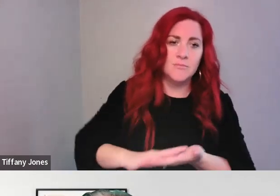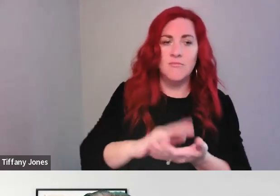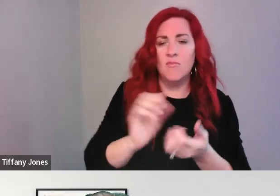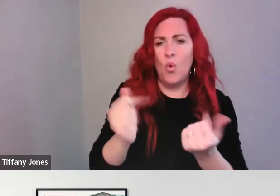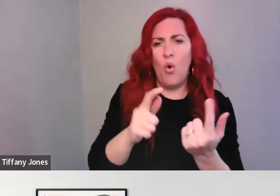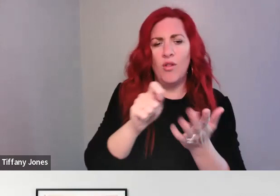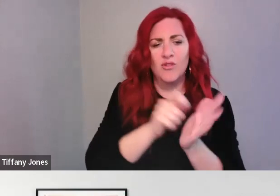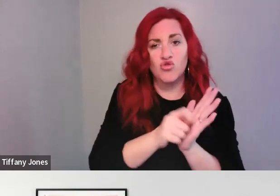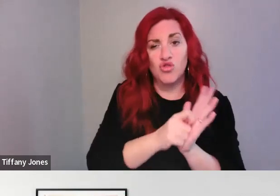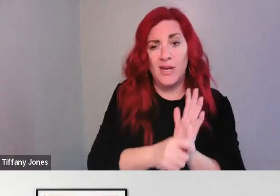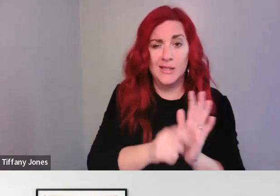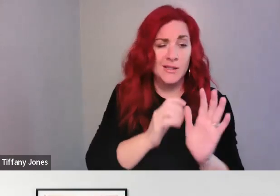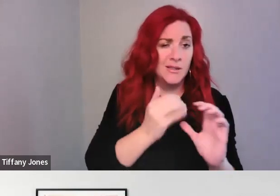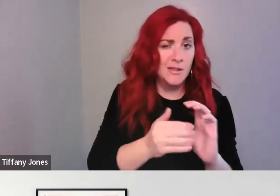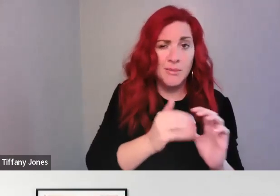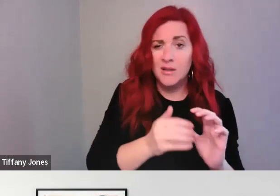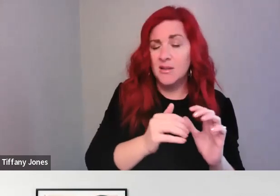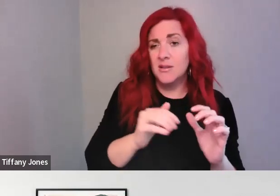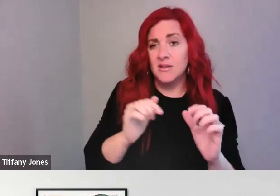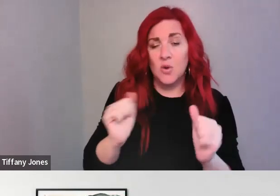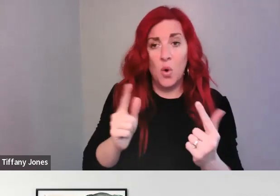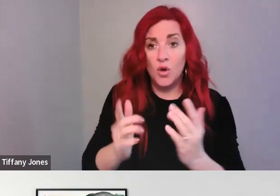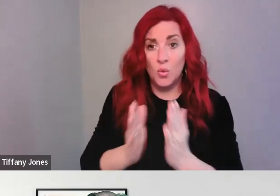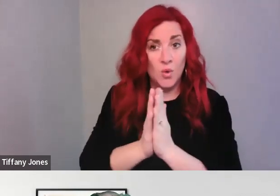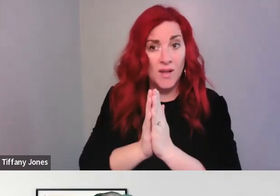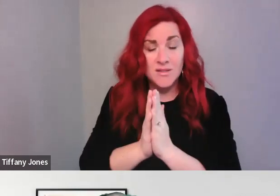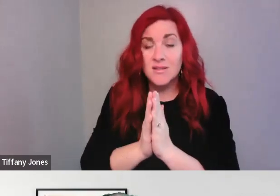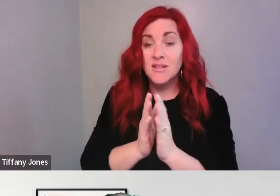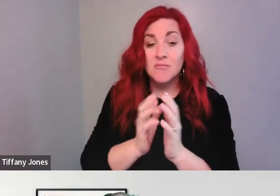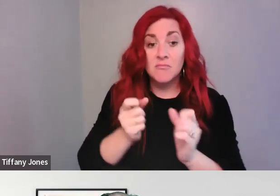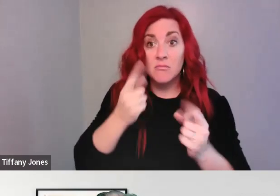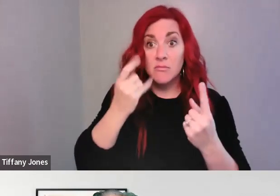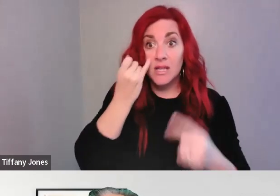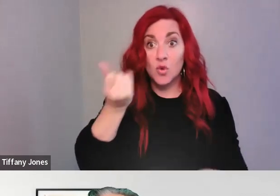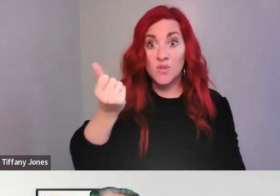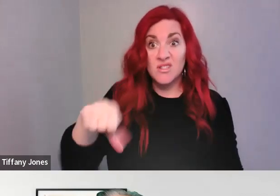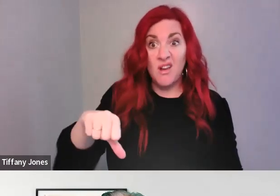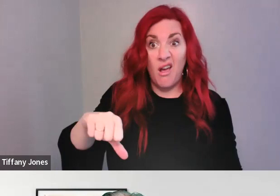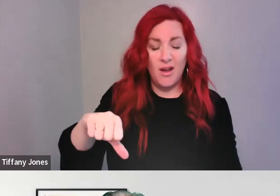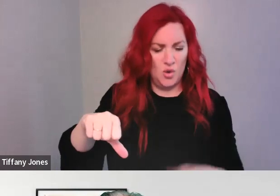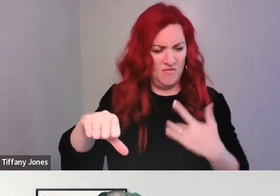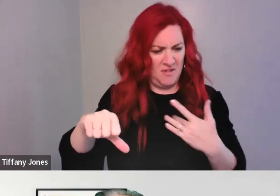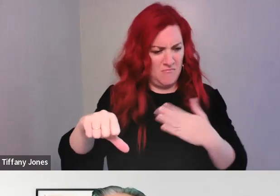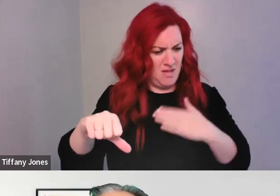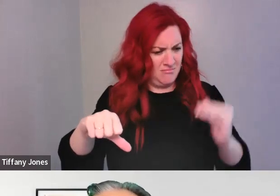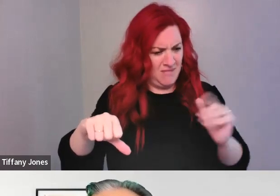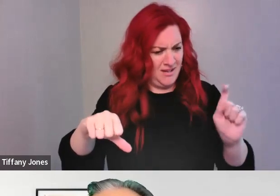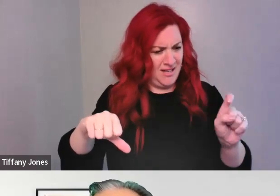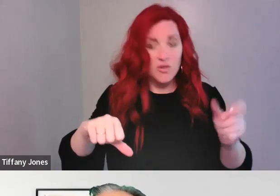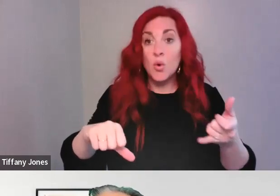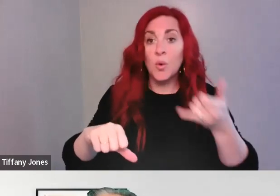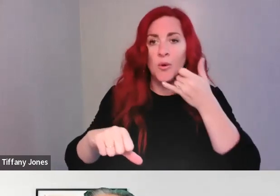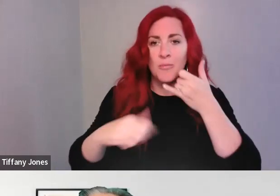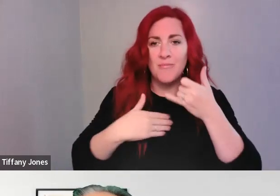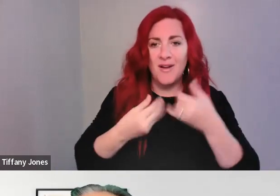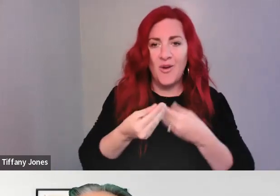making. And if you are being denied something you think that your child needs, you can always call my office. Again, we have a lot